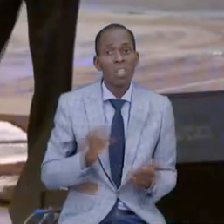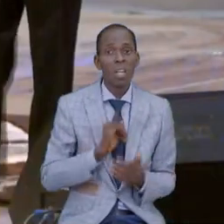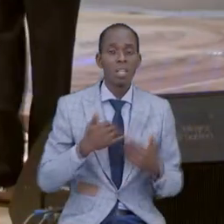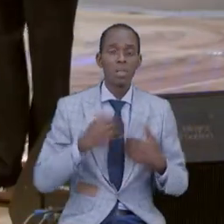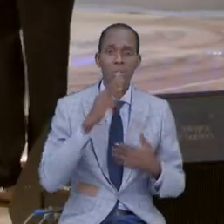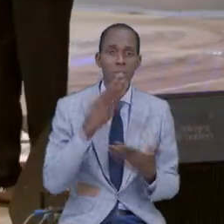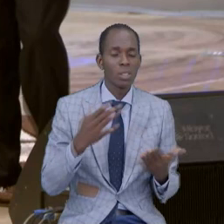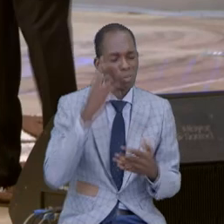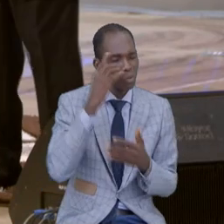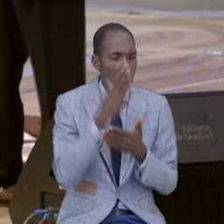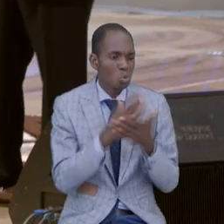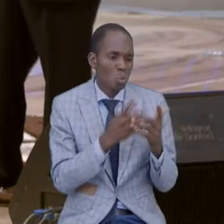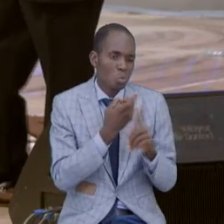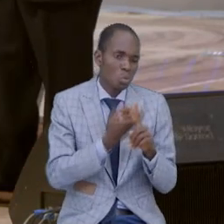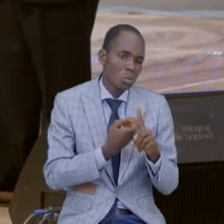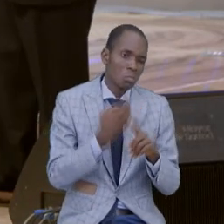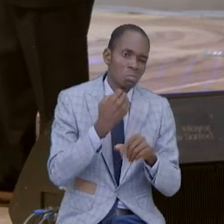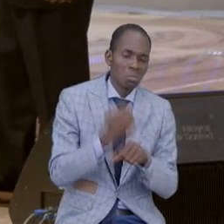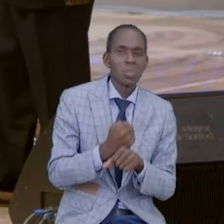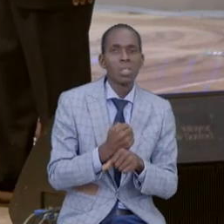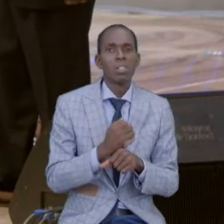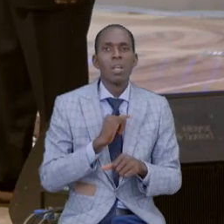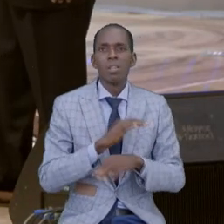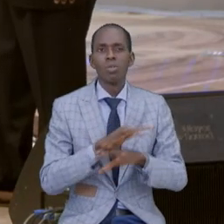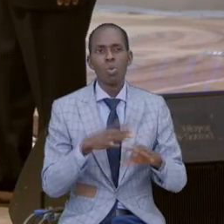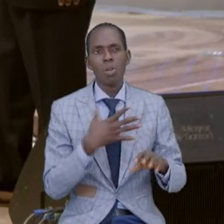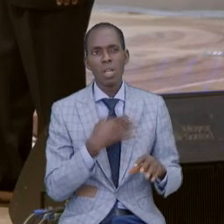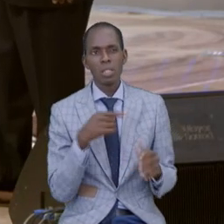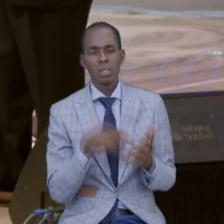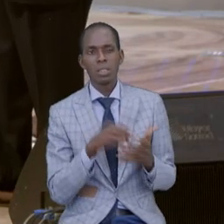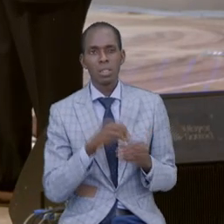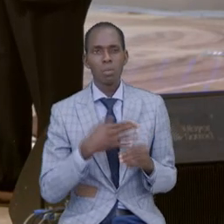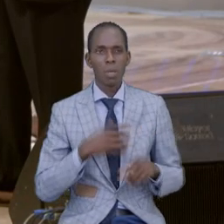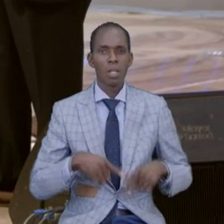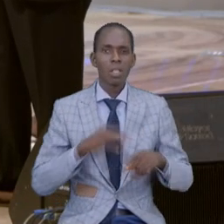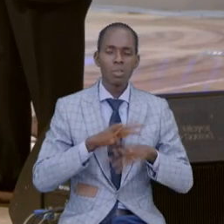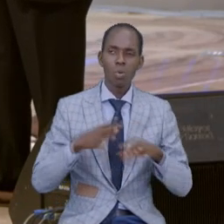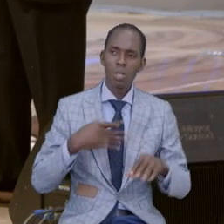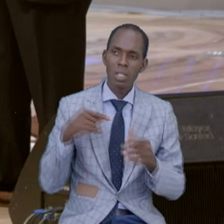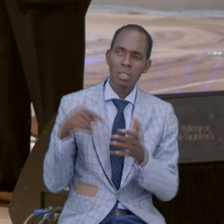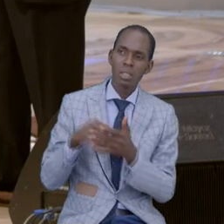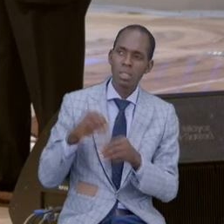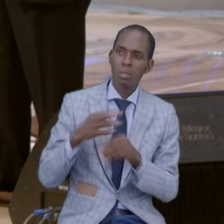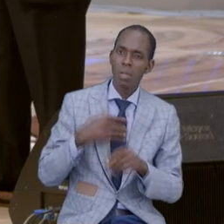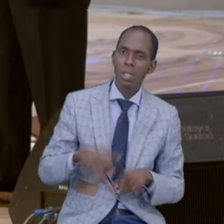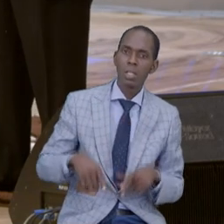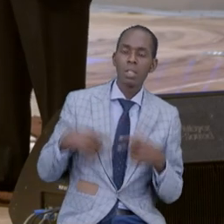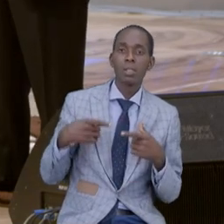some months and some years, and I don't like this in my life, I don't like this in my life.